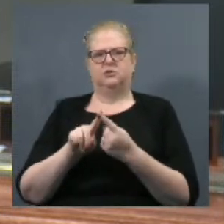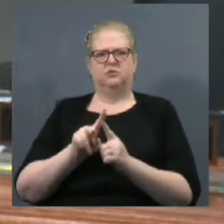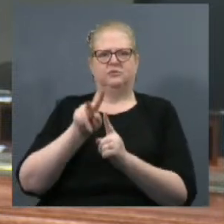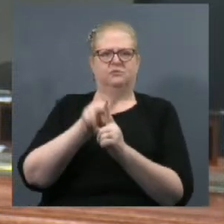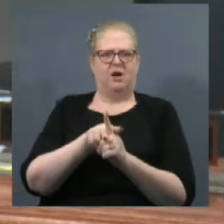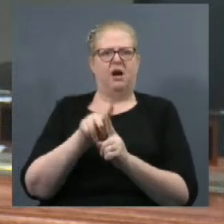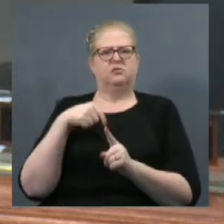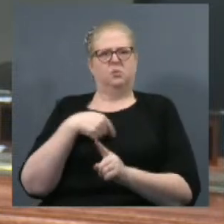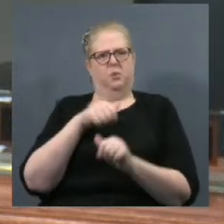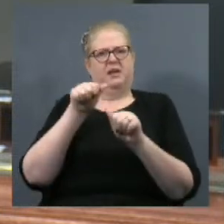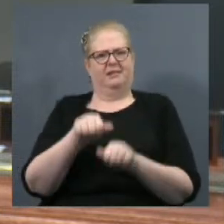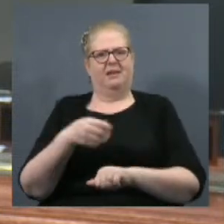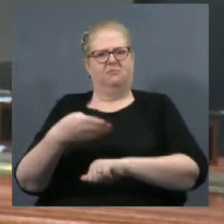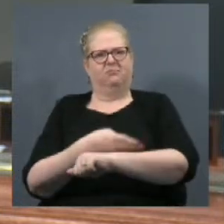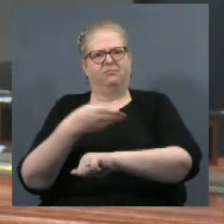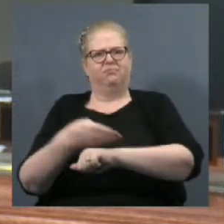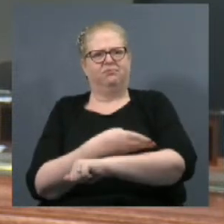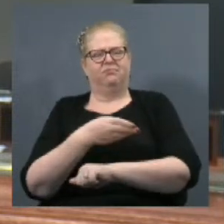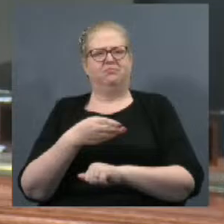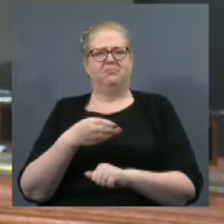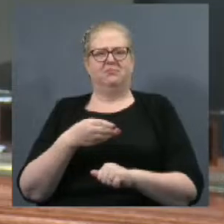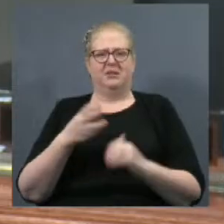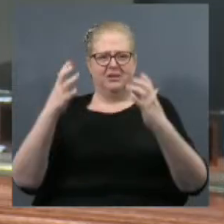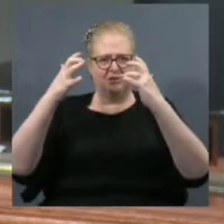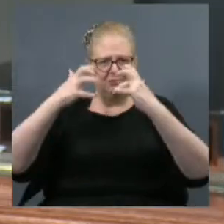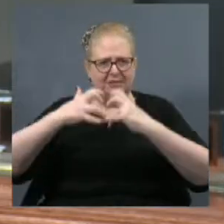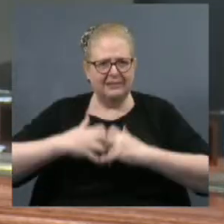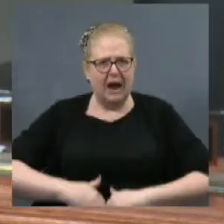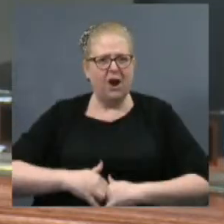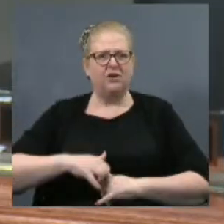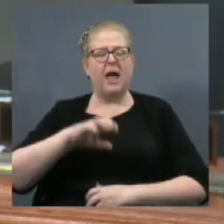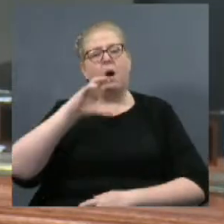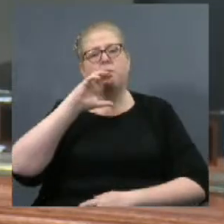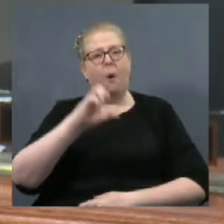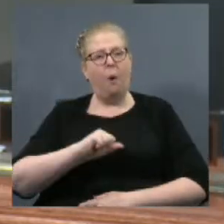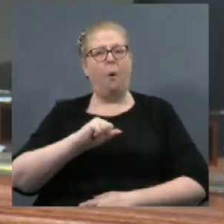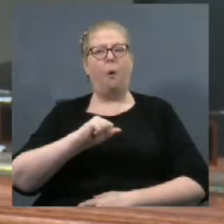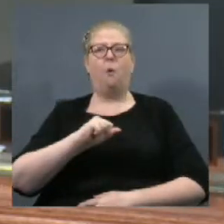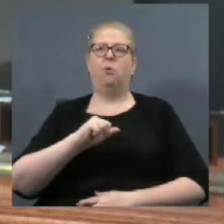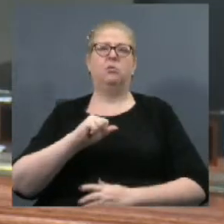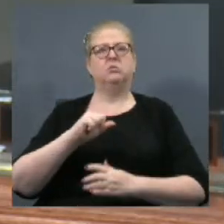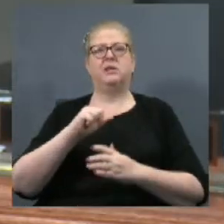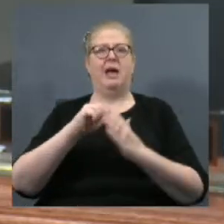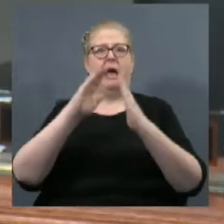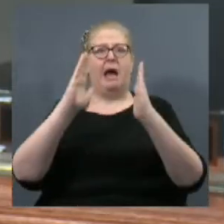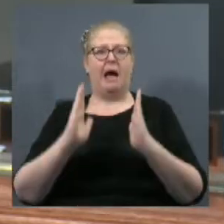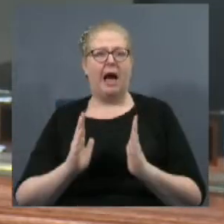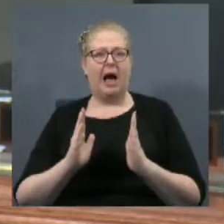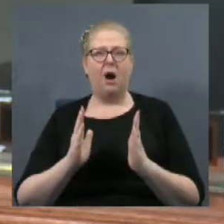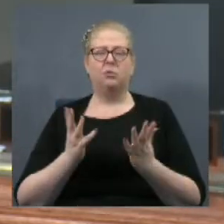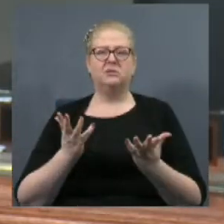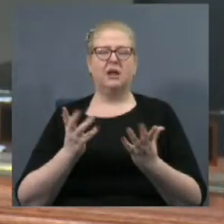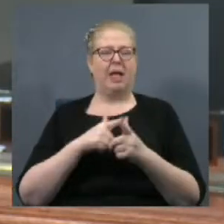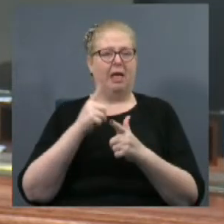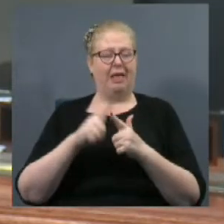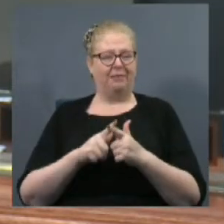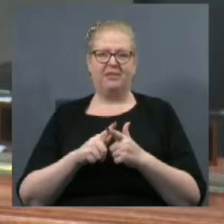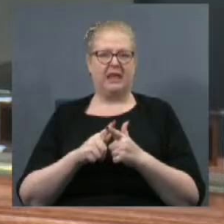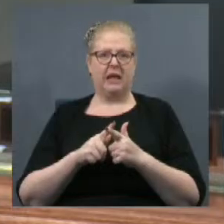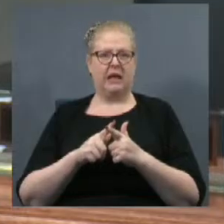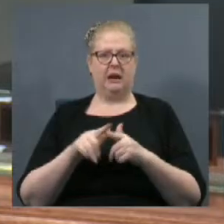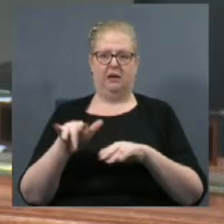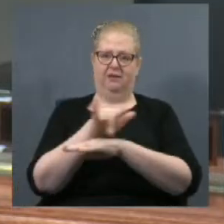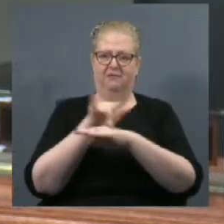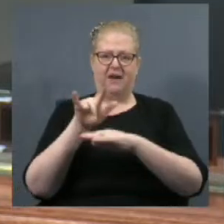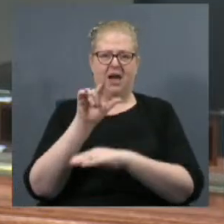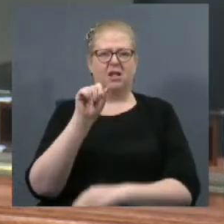it rehabbed. Because to tear down an old fallen down house and then you have an old vacant lot, we really